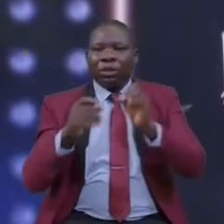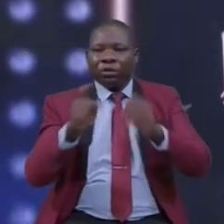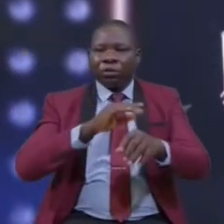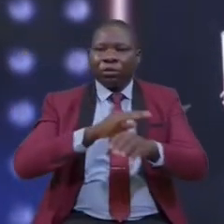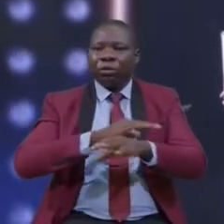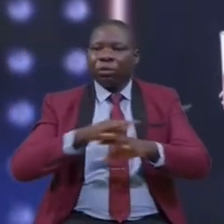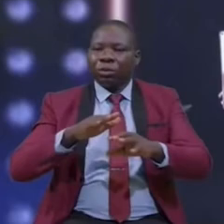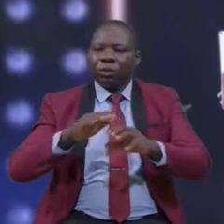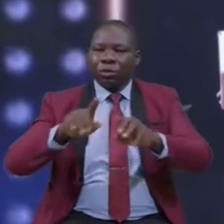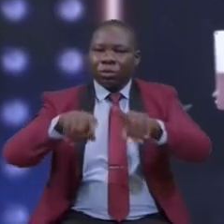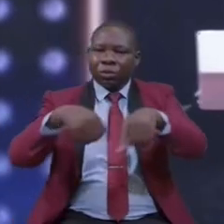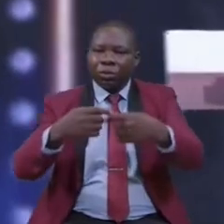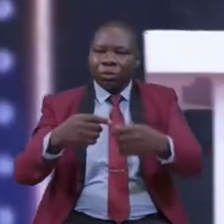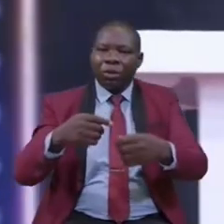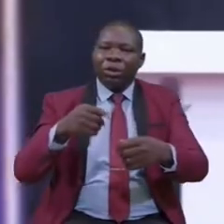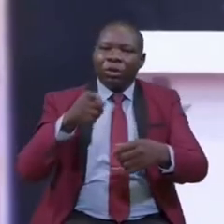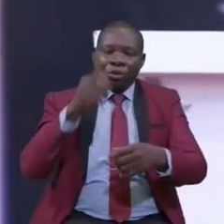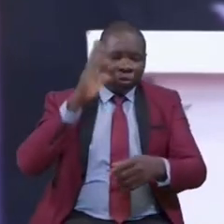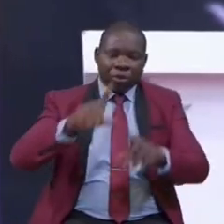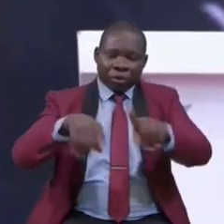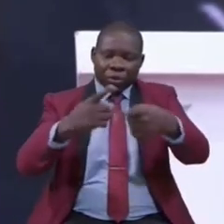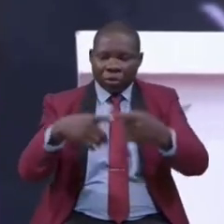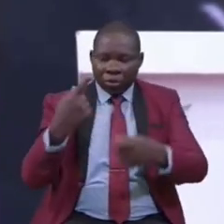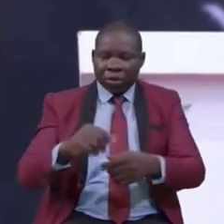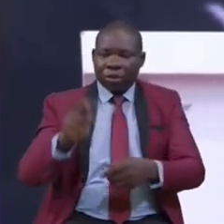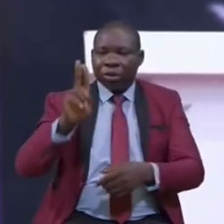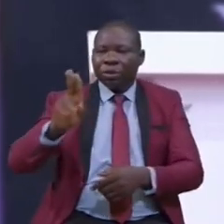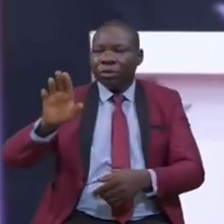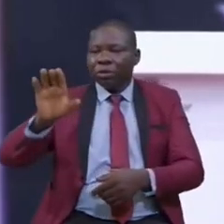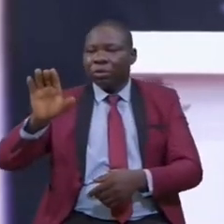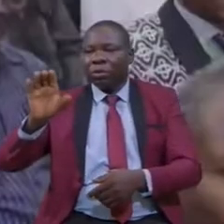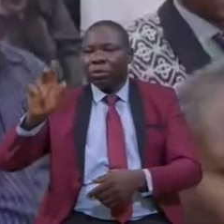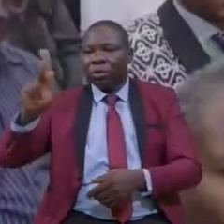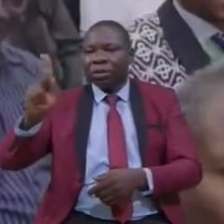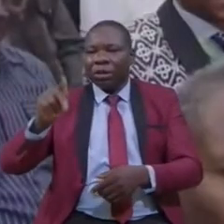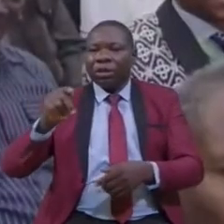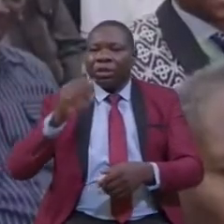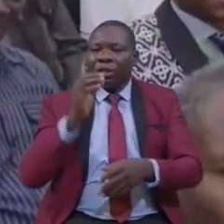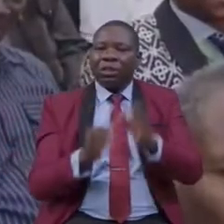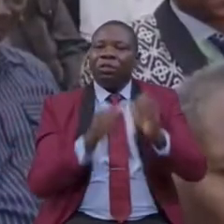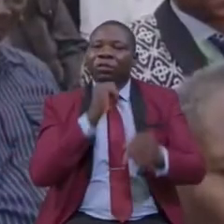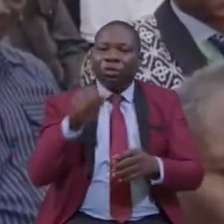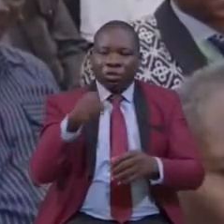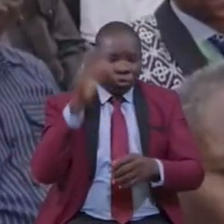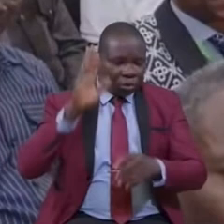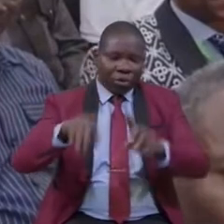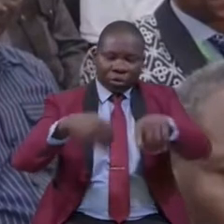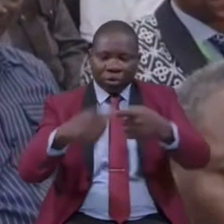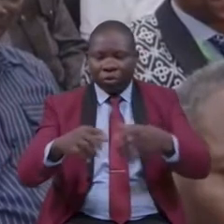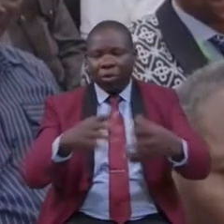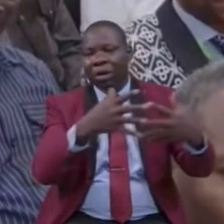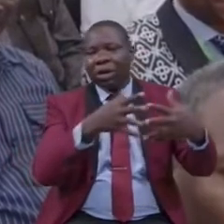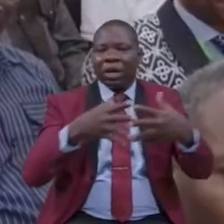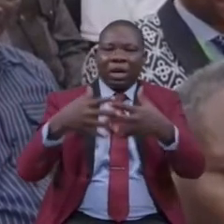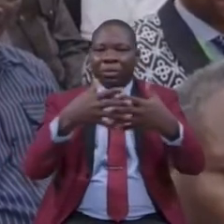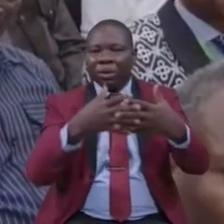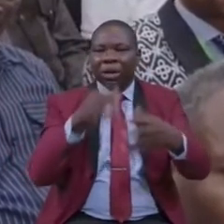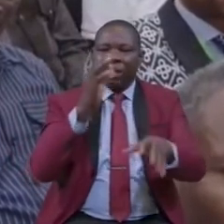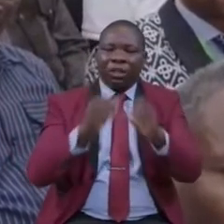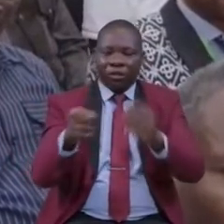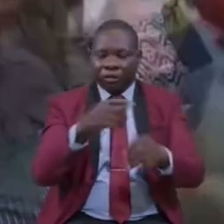to the UK. If you have not gone, you've gone to the US. If you've gone before, you will